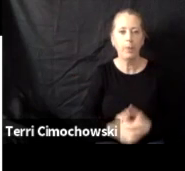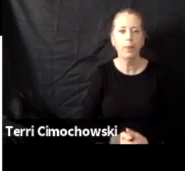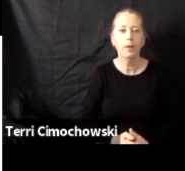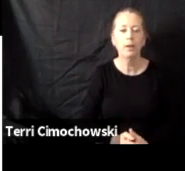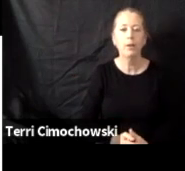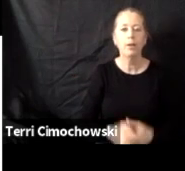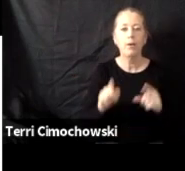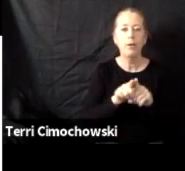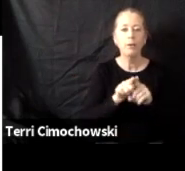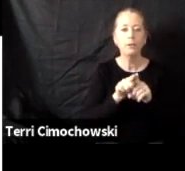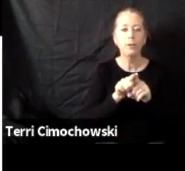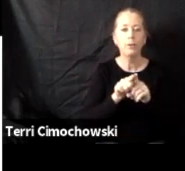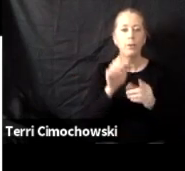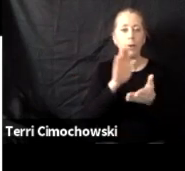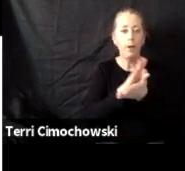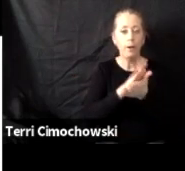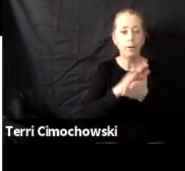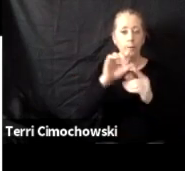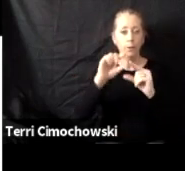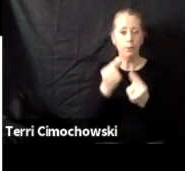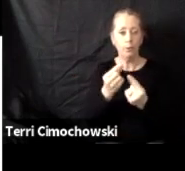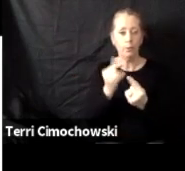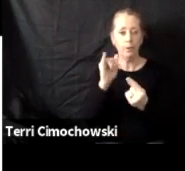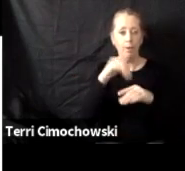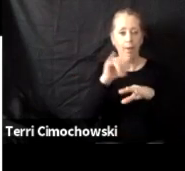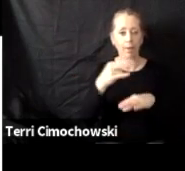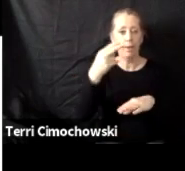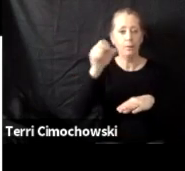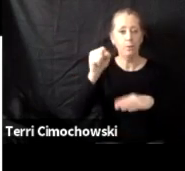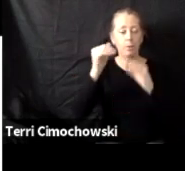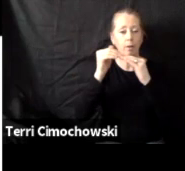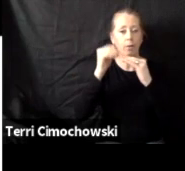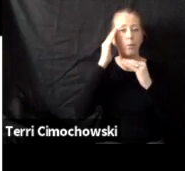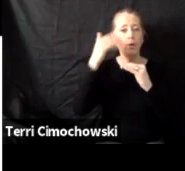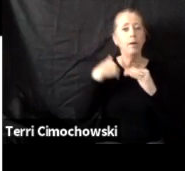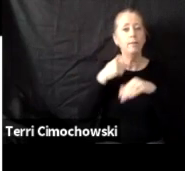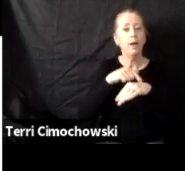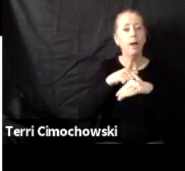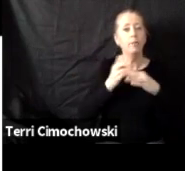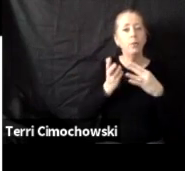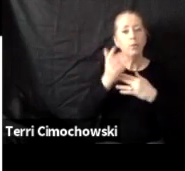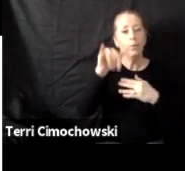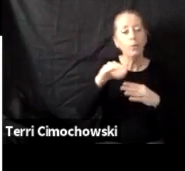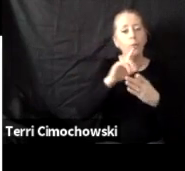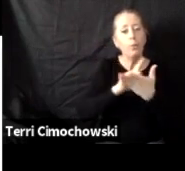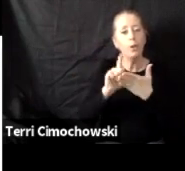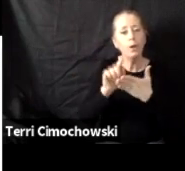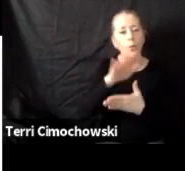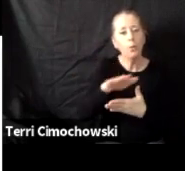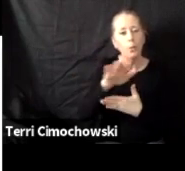There will also be academic groups at the high school level. These will be blocks of time throughout the week around content